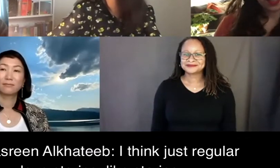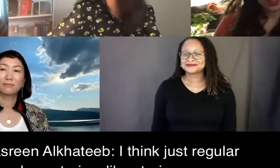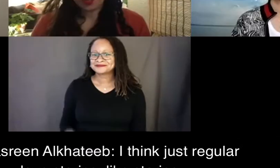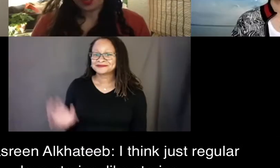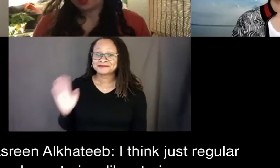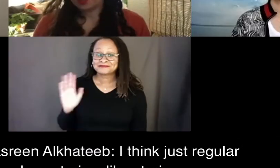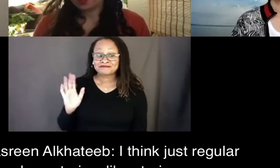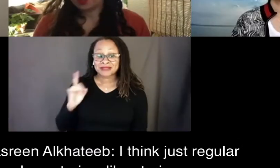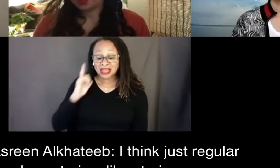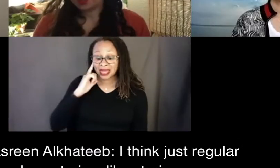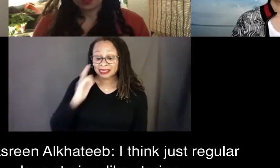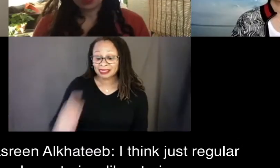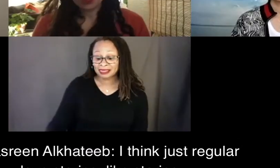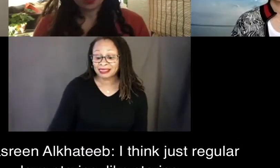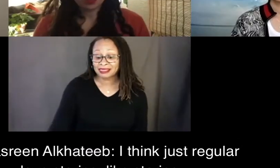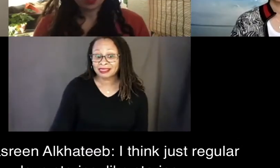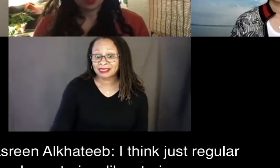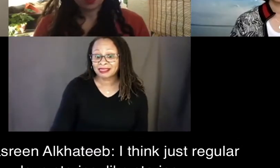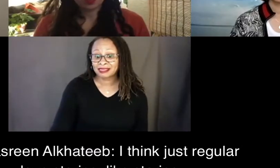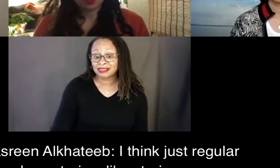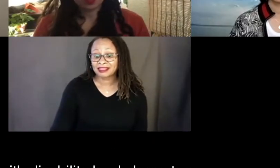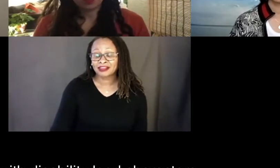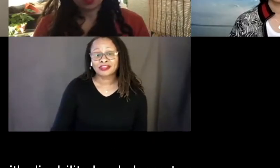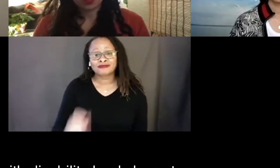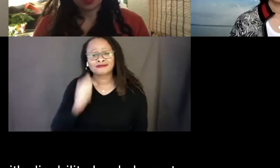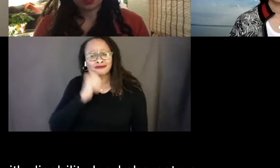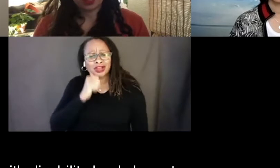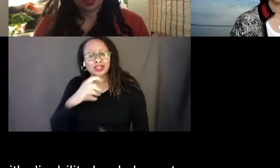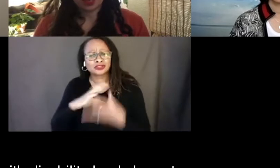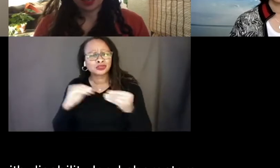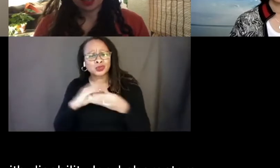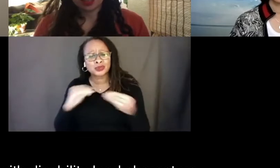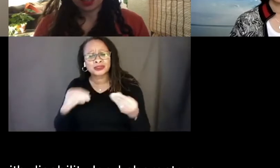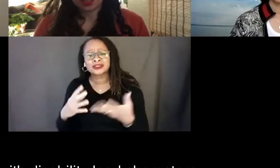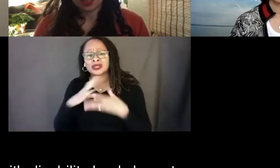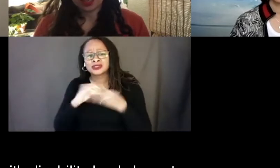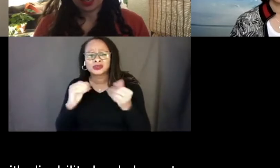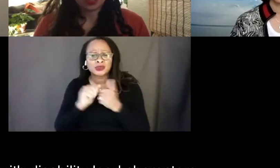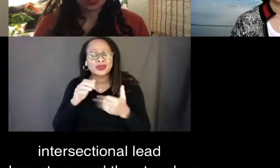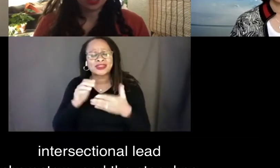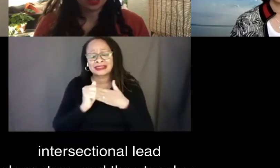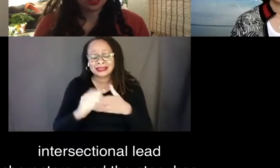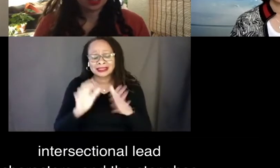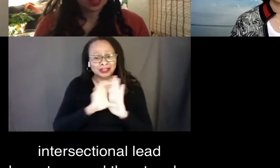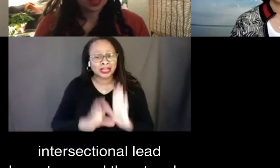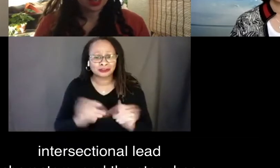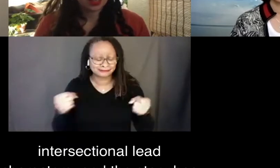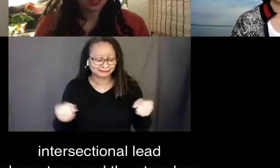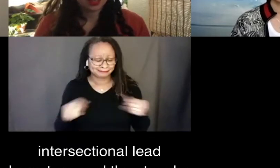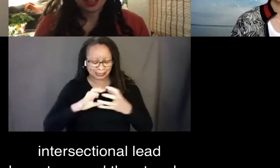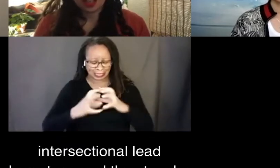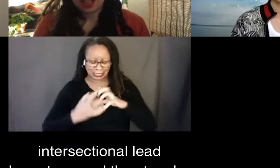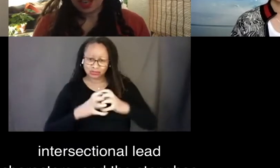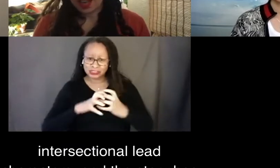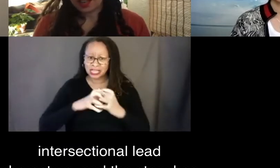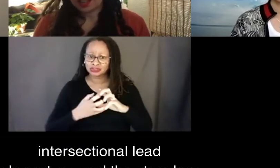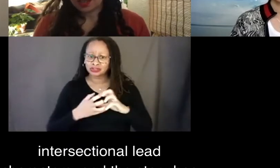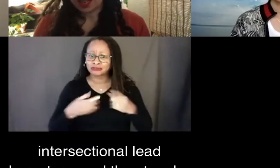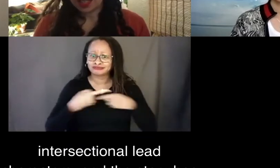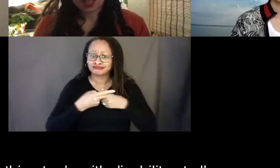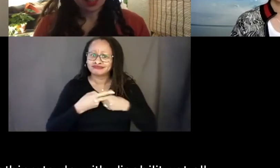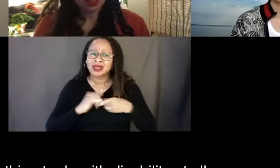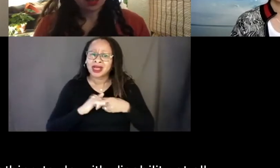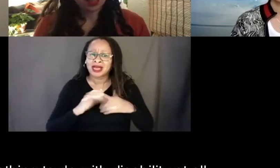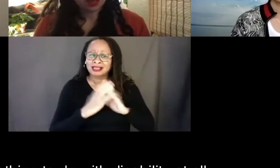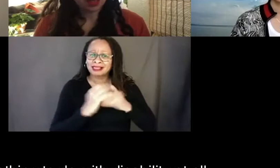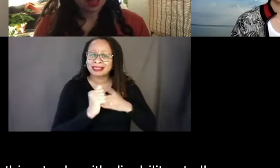I think just regular love stories, like stories with disability lead characters, intersectional lead characters, and the story